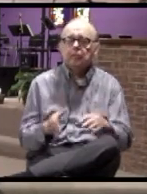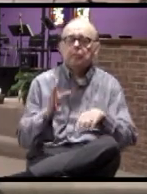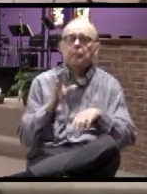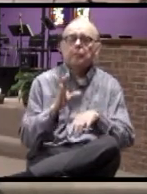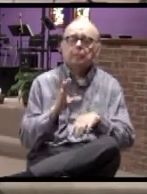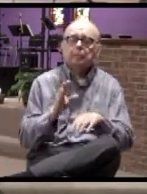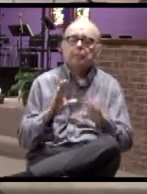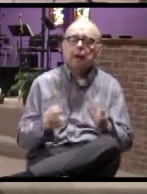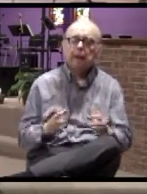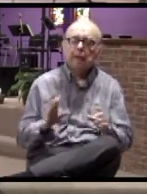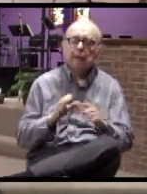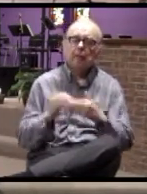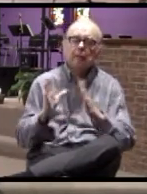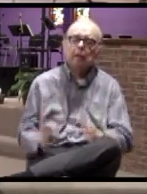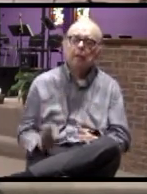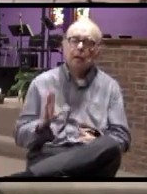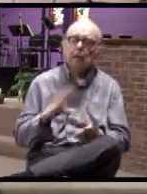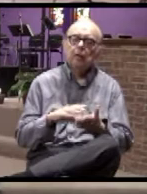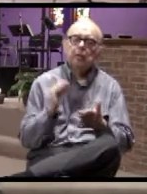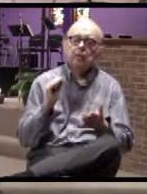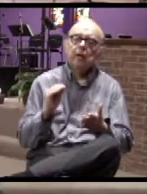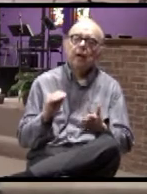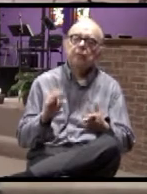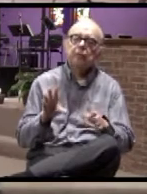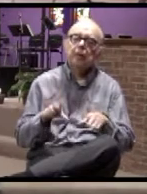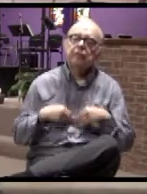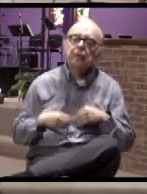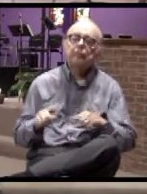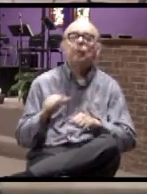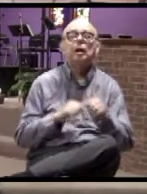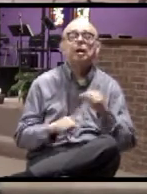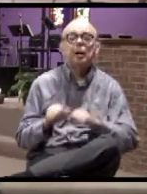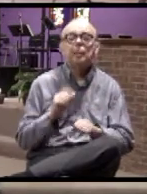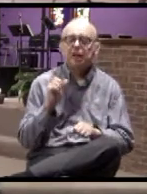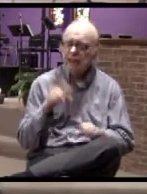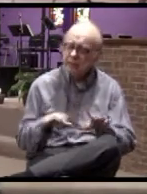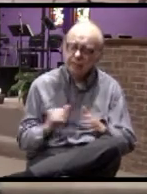believers, we've got to learn how to accept each other.